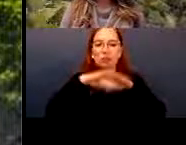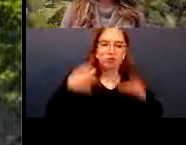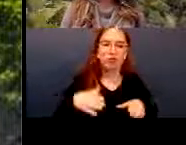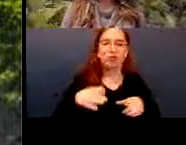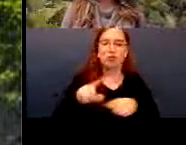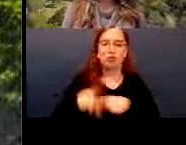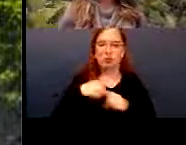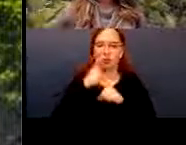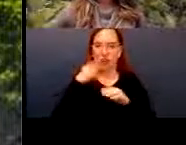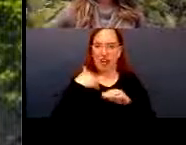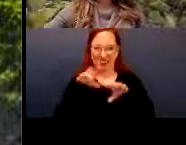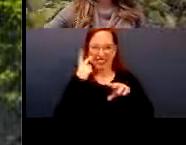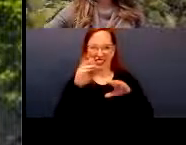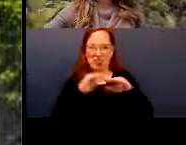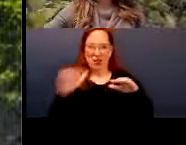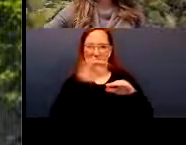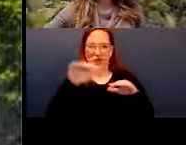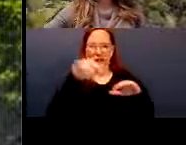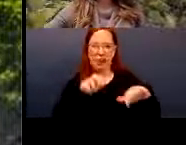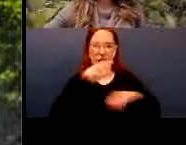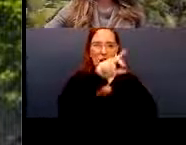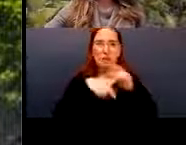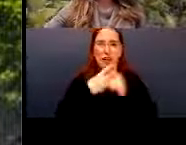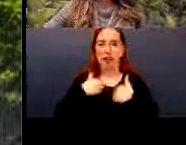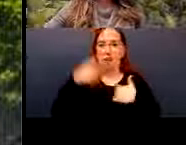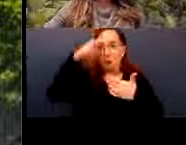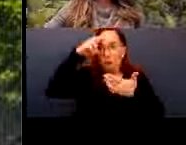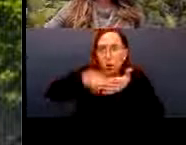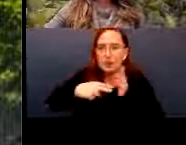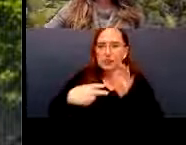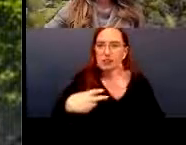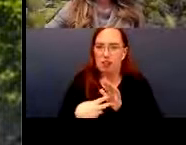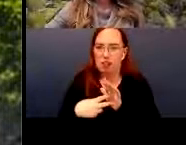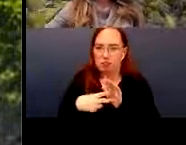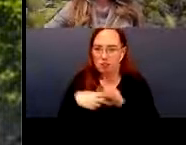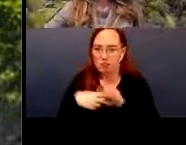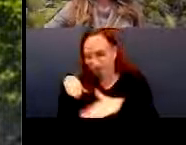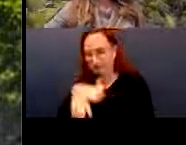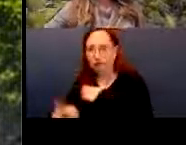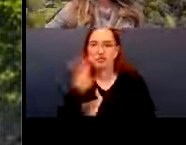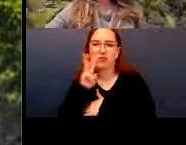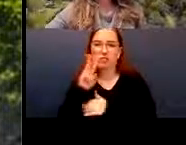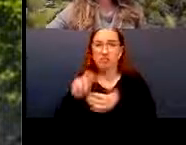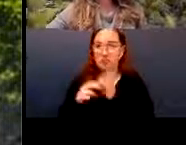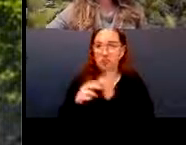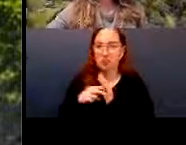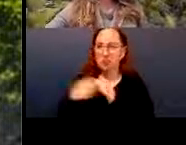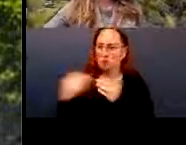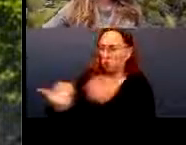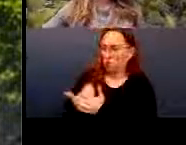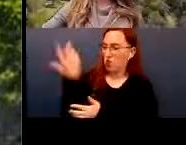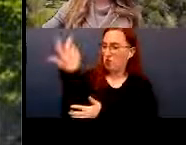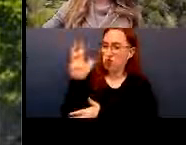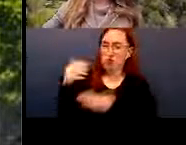purposeful entry points into the water, which you can see here. This would help to protect newly planted vegetation and trees so they can